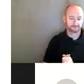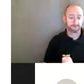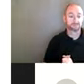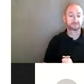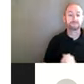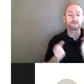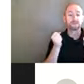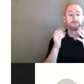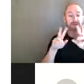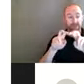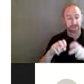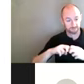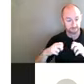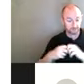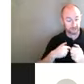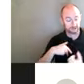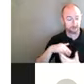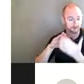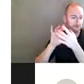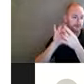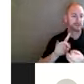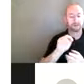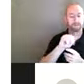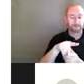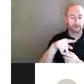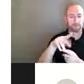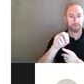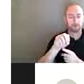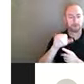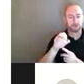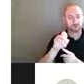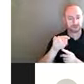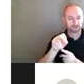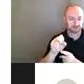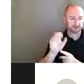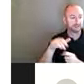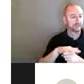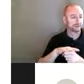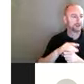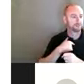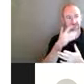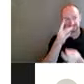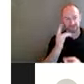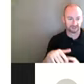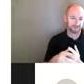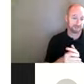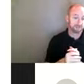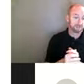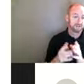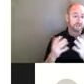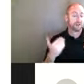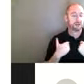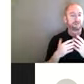the analytics problems I deal with are related to map projections, because this is just an area that I'm particularly interested in and that has a lot